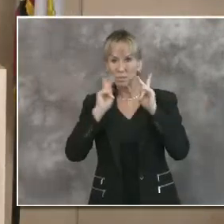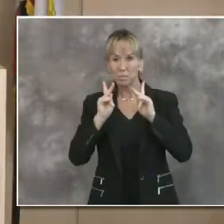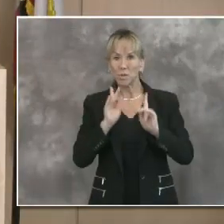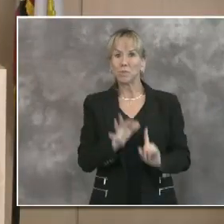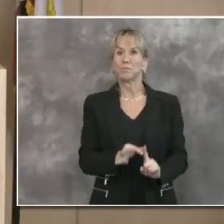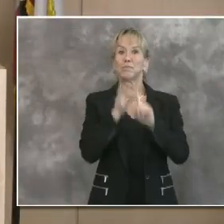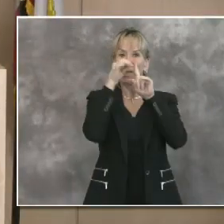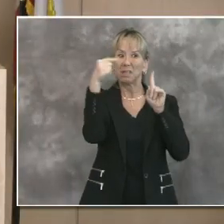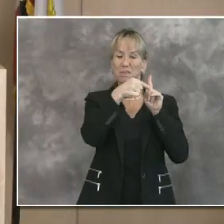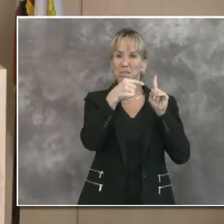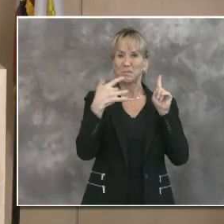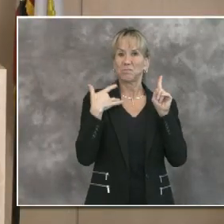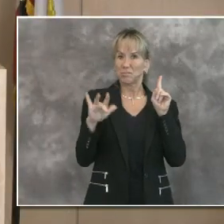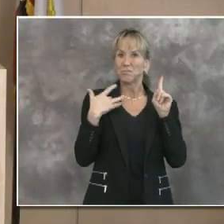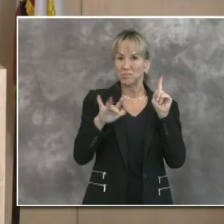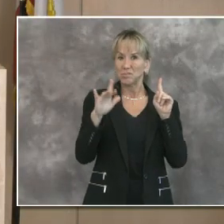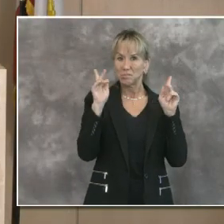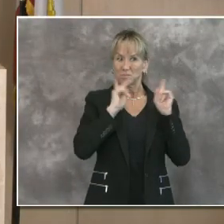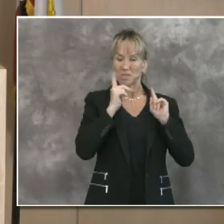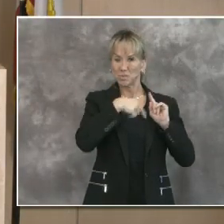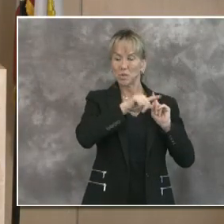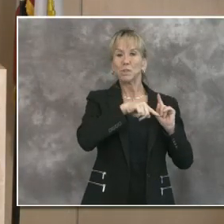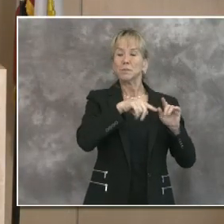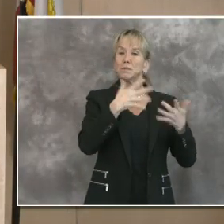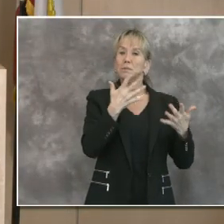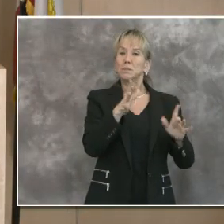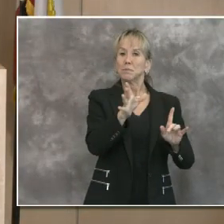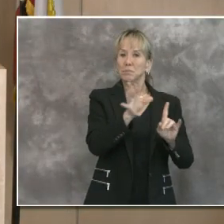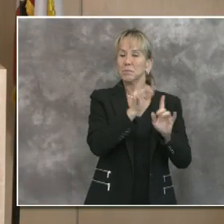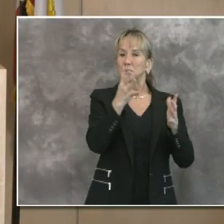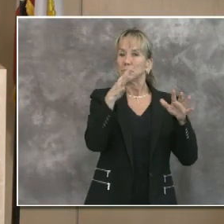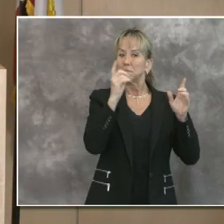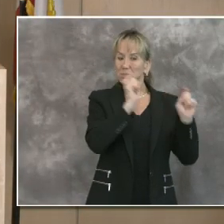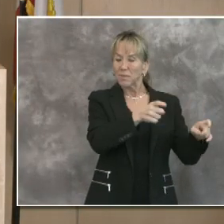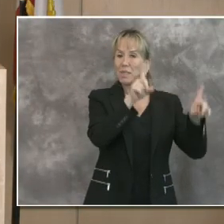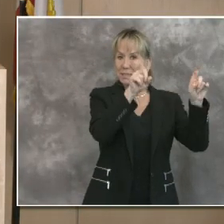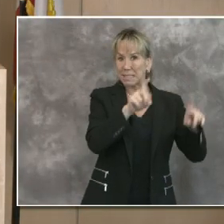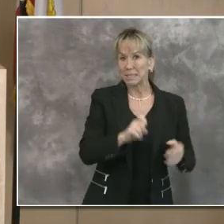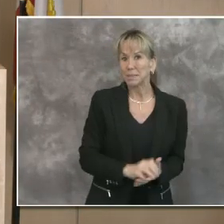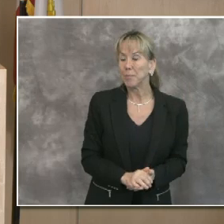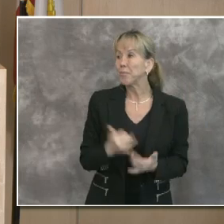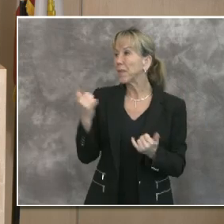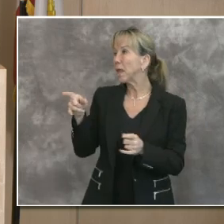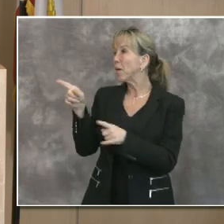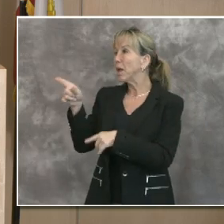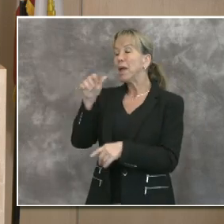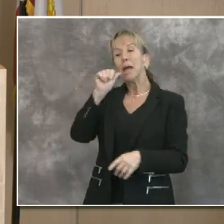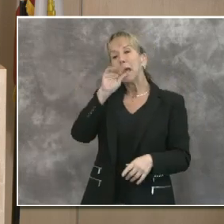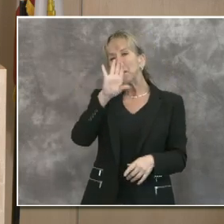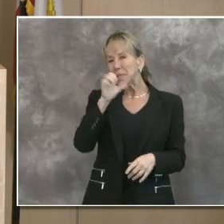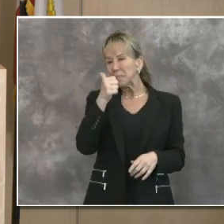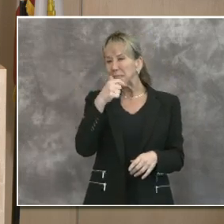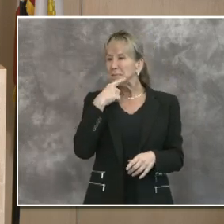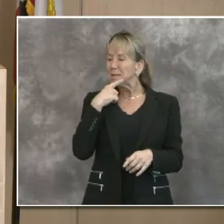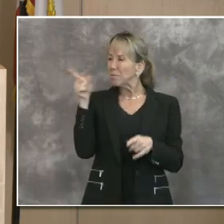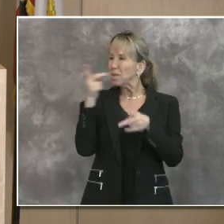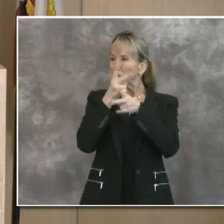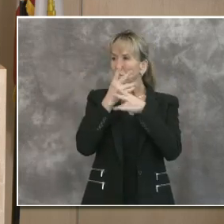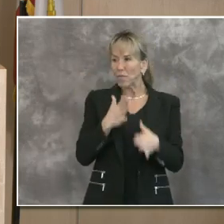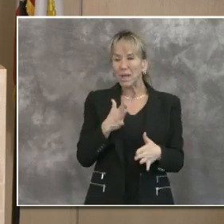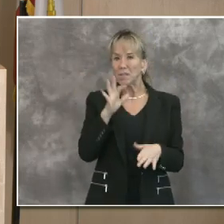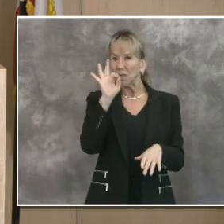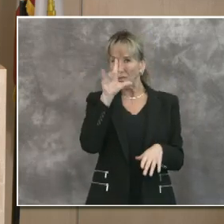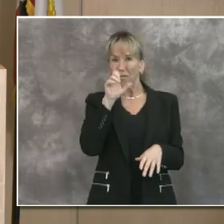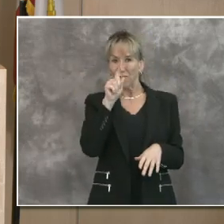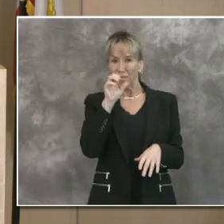vulnerable populations, can be tested. I have another one from Derek Stahl from ABC 10. Supervisor Fletcher and Dr. Wooten have